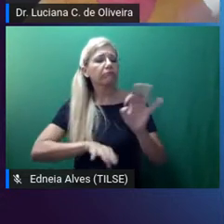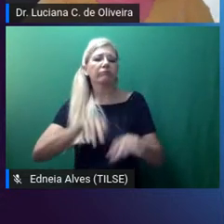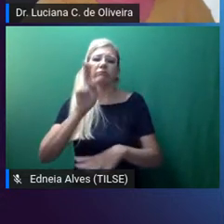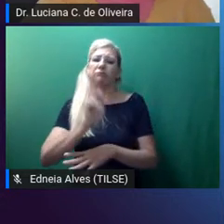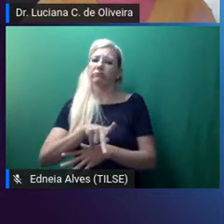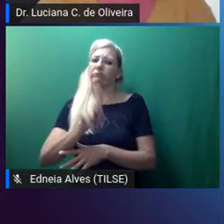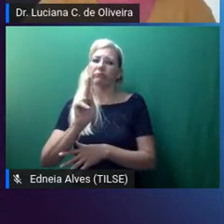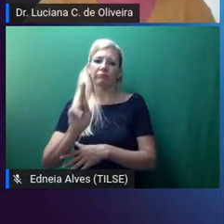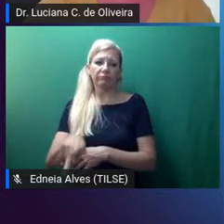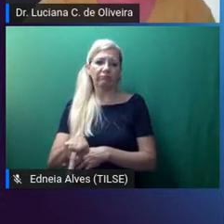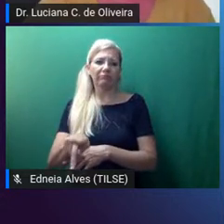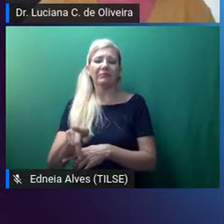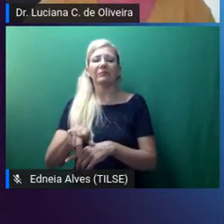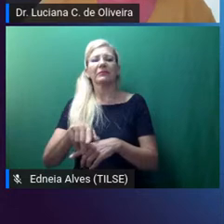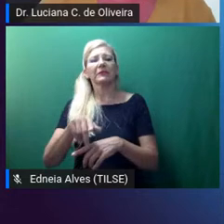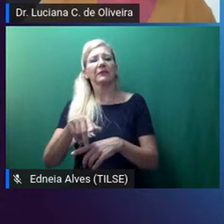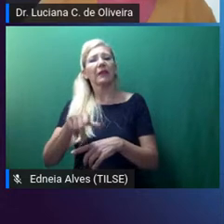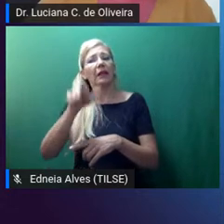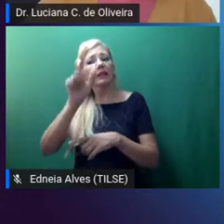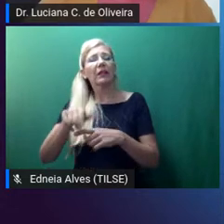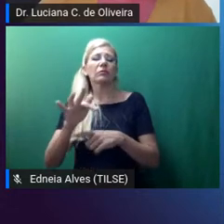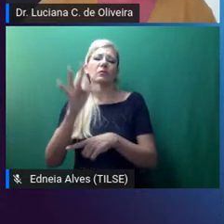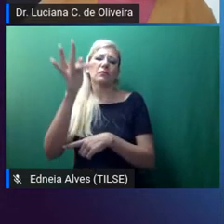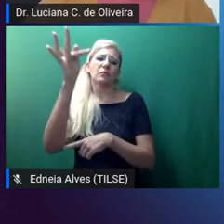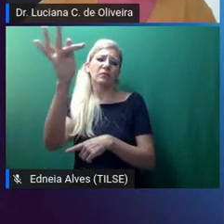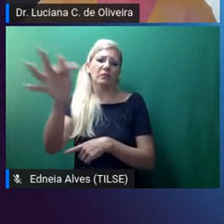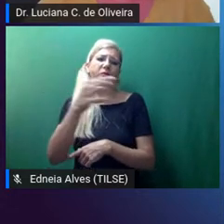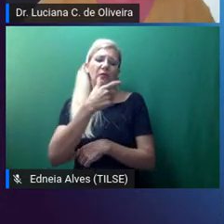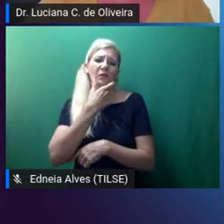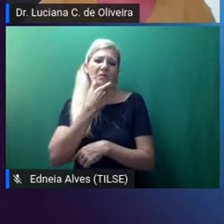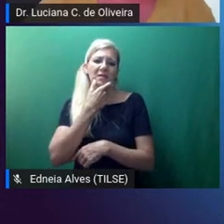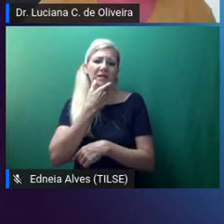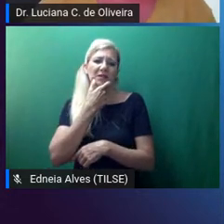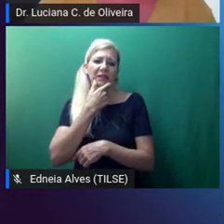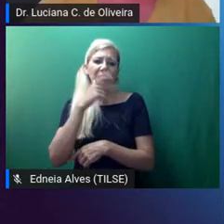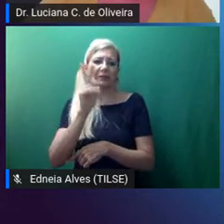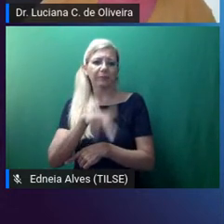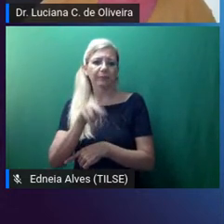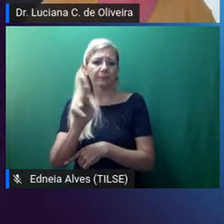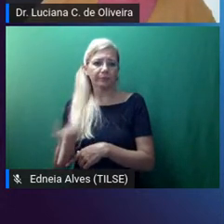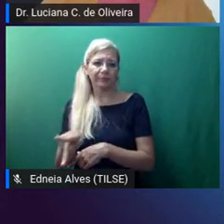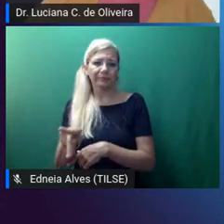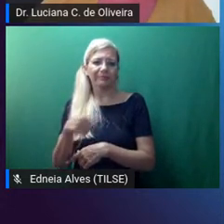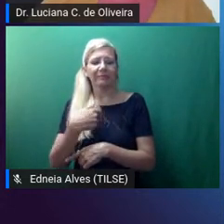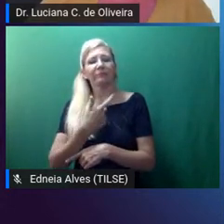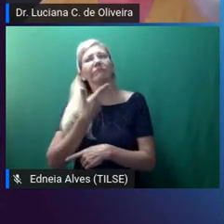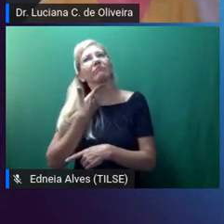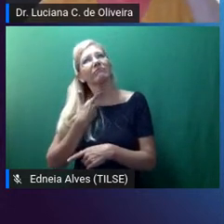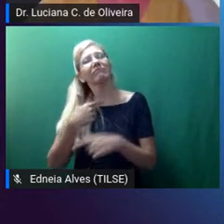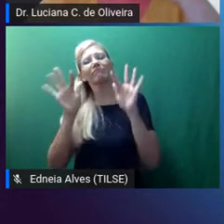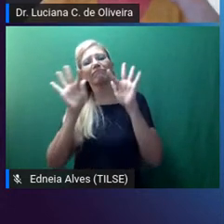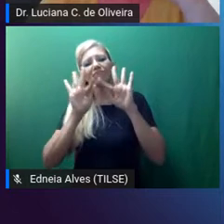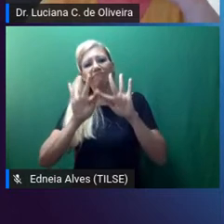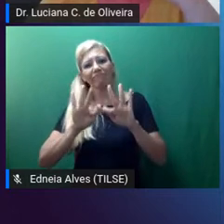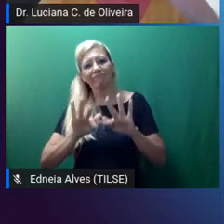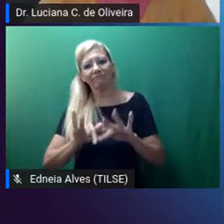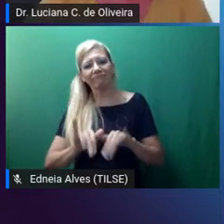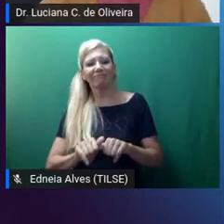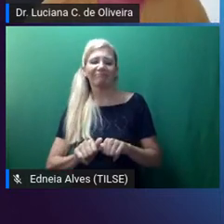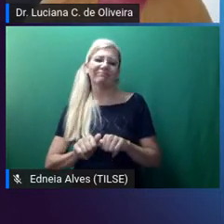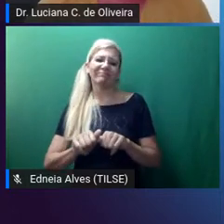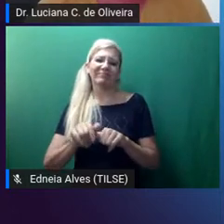to be English teachers, right? So I want to end with Paulo